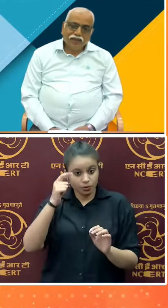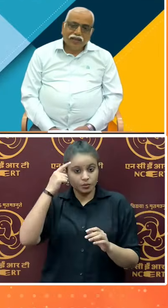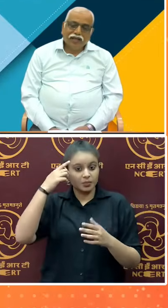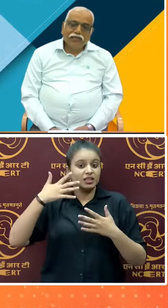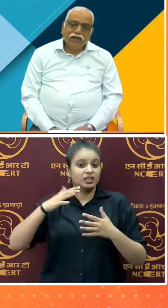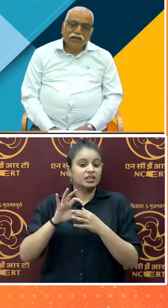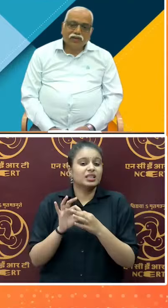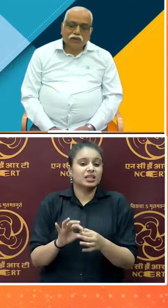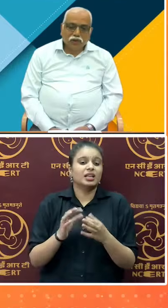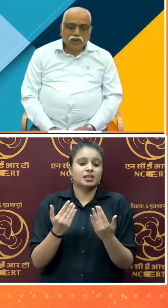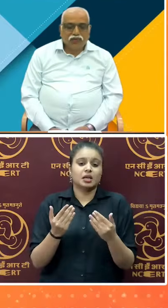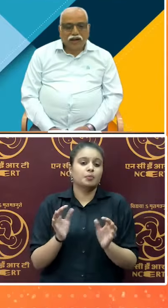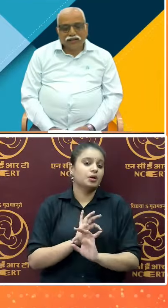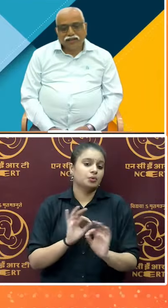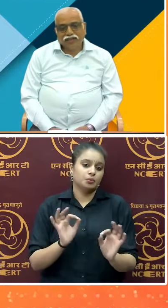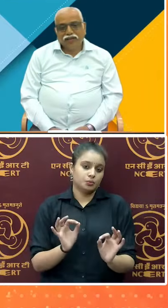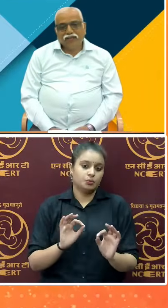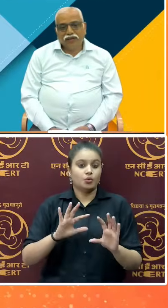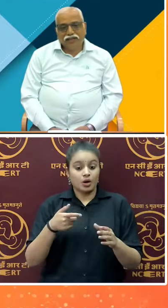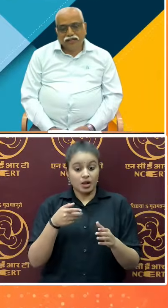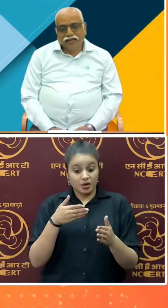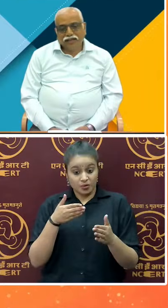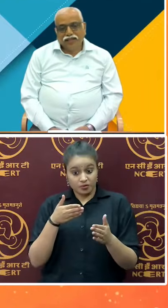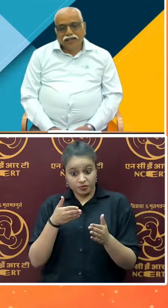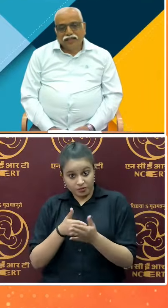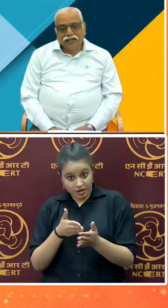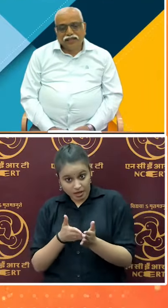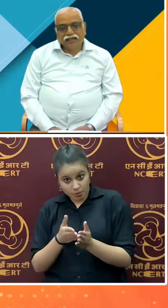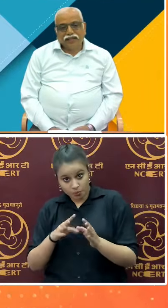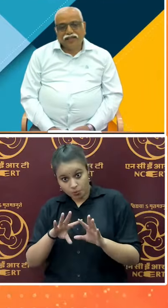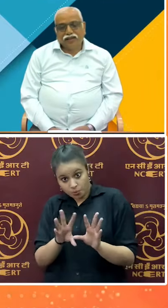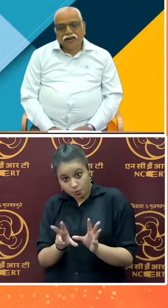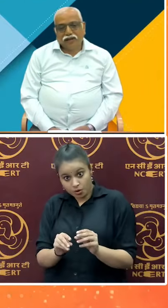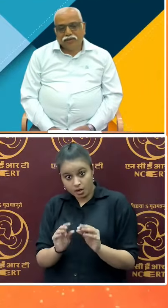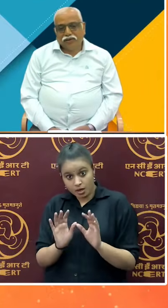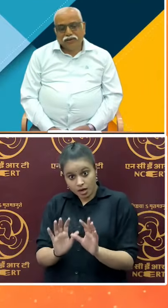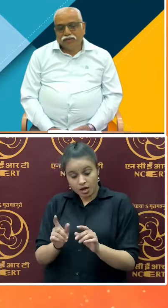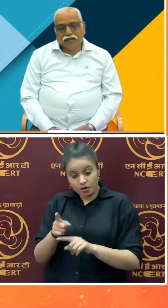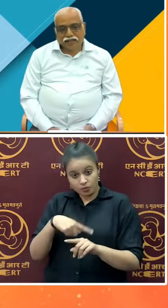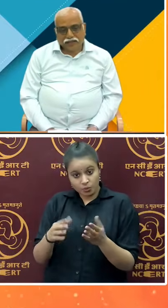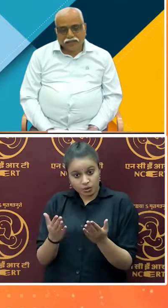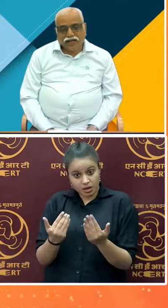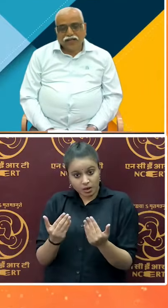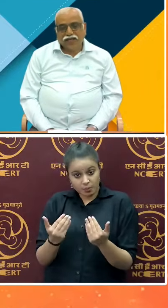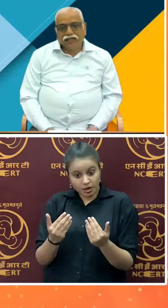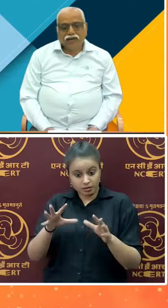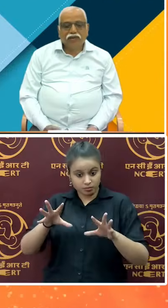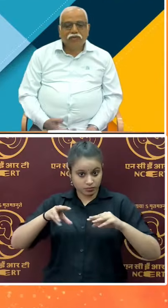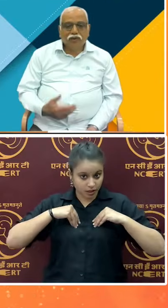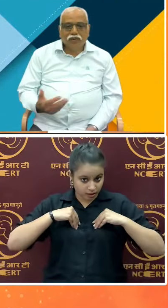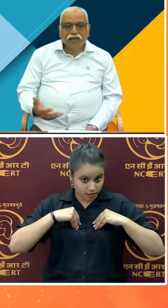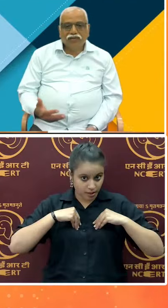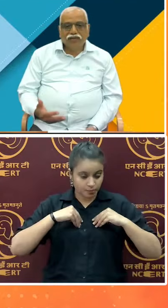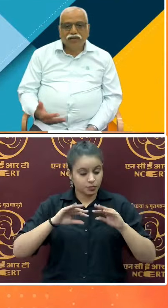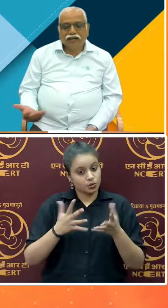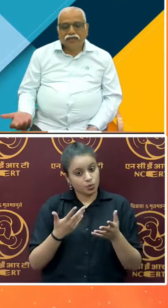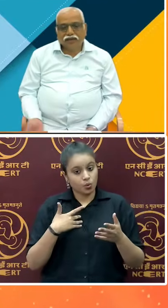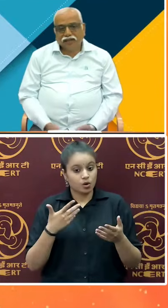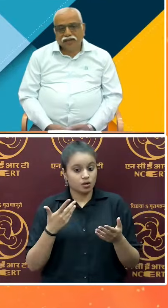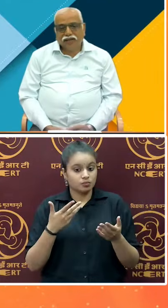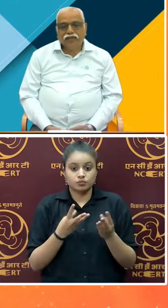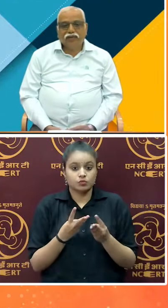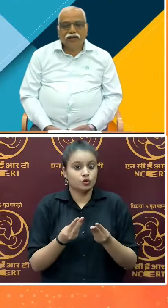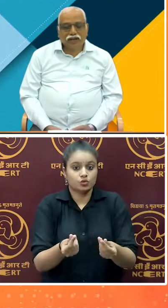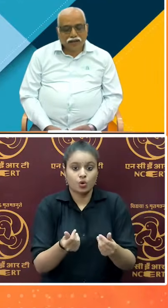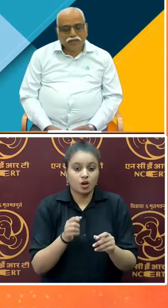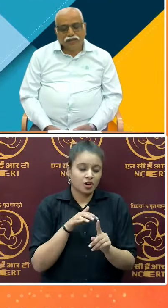abilities. And because of those factors, he feels that there is not able to accept that, or is not able to deal with that